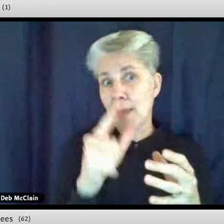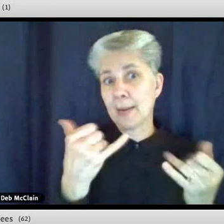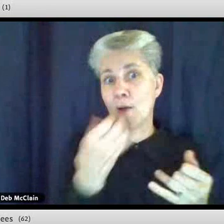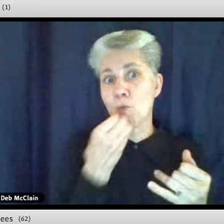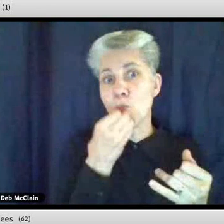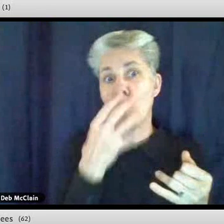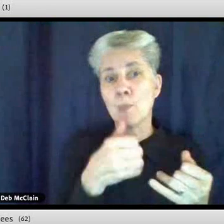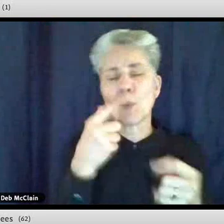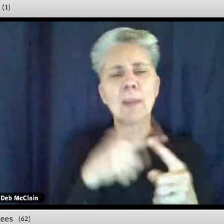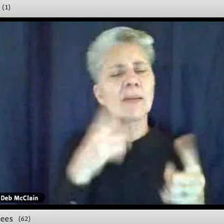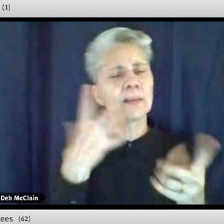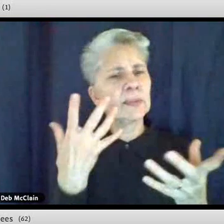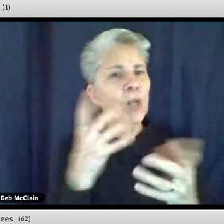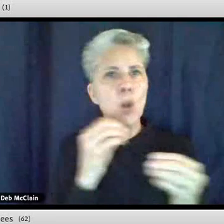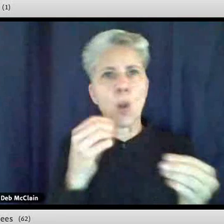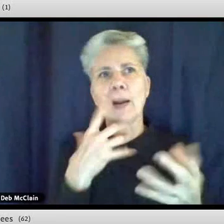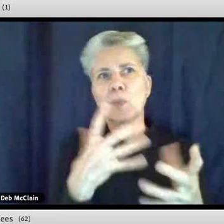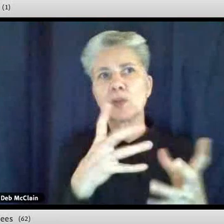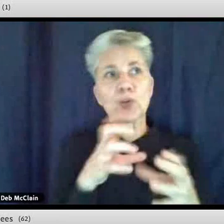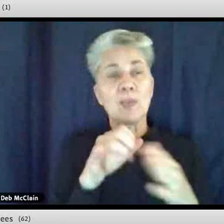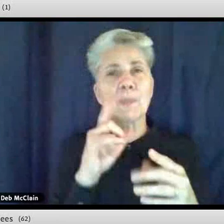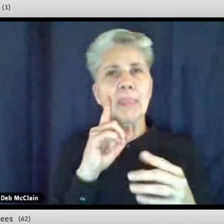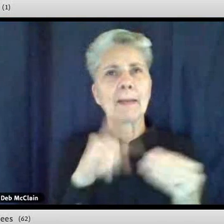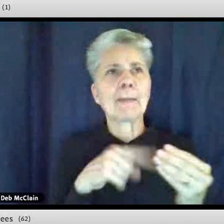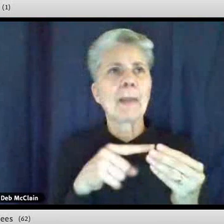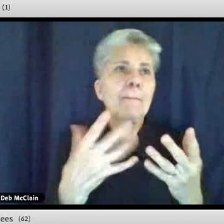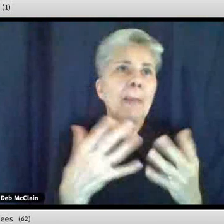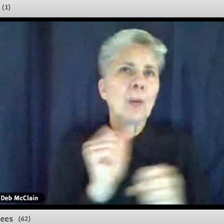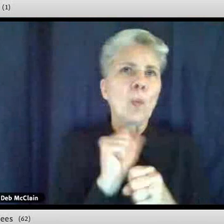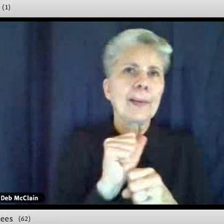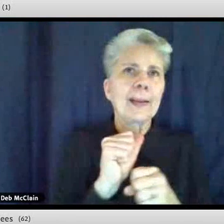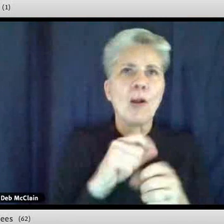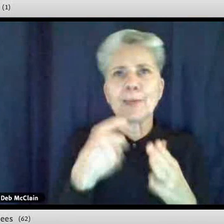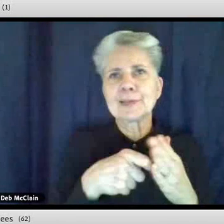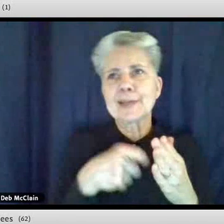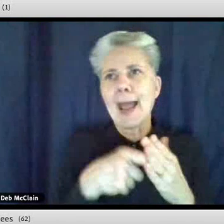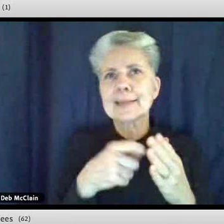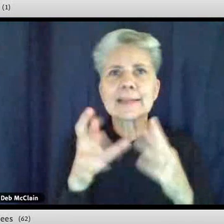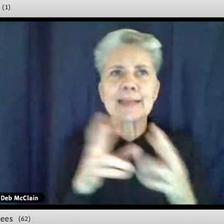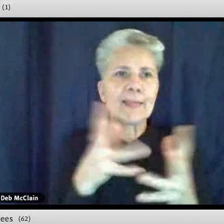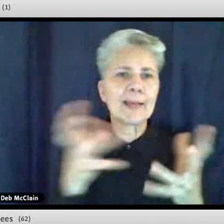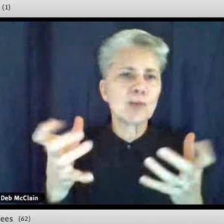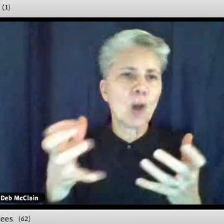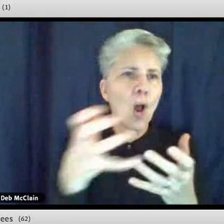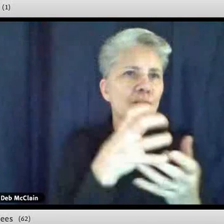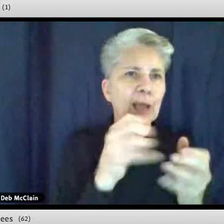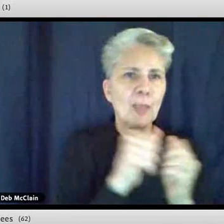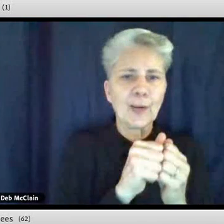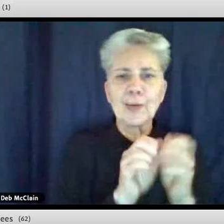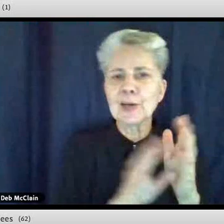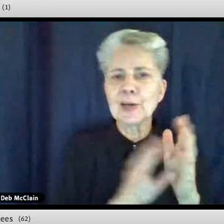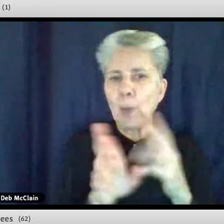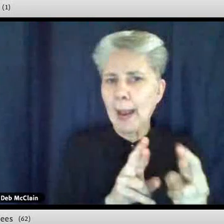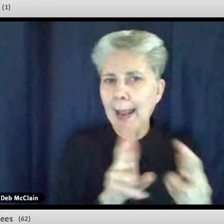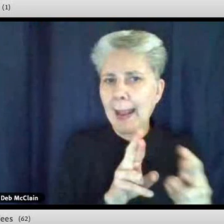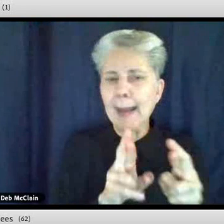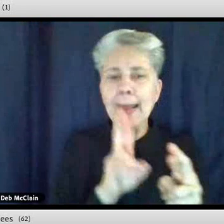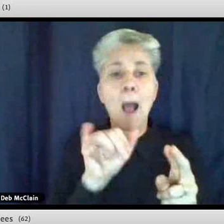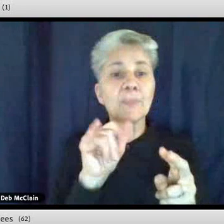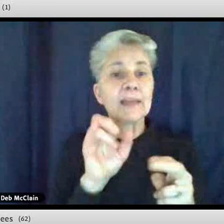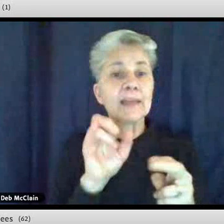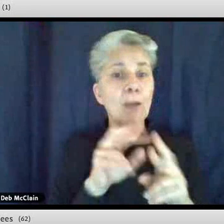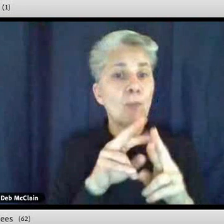bit because the weather has drastically changed in Alabama. But nobody wants to do this, but think about, maybe working on your